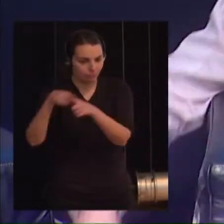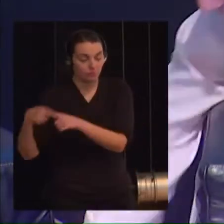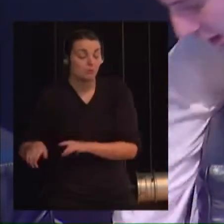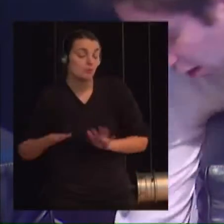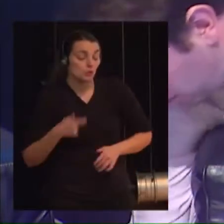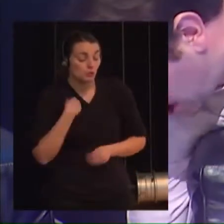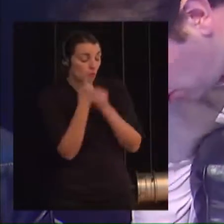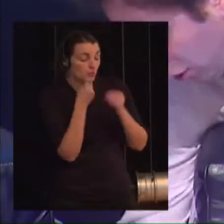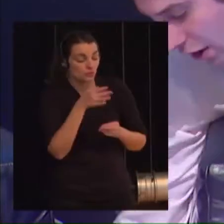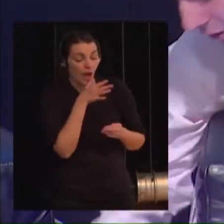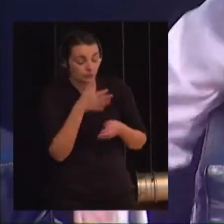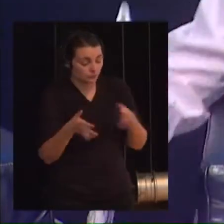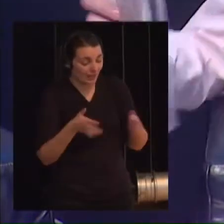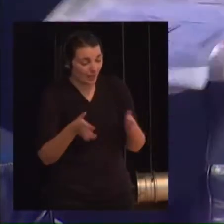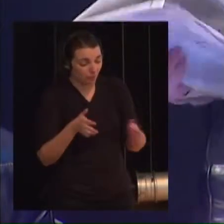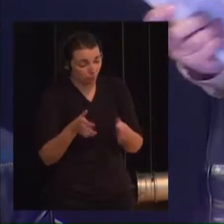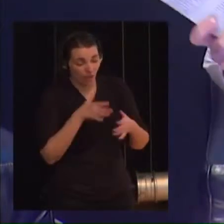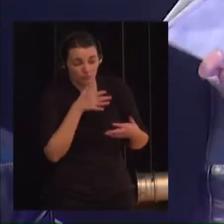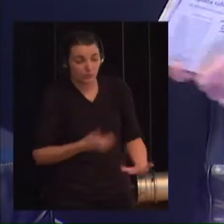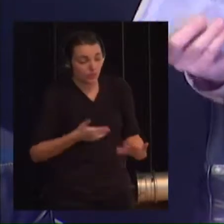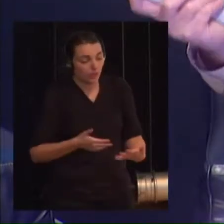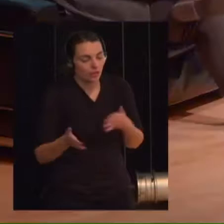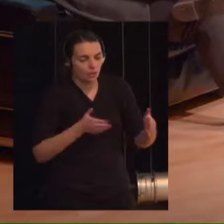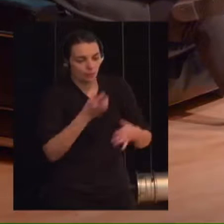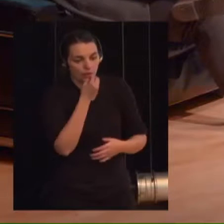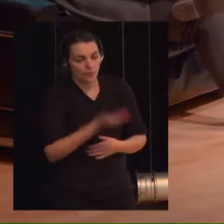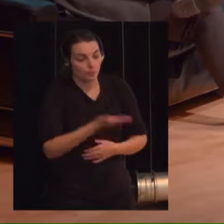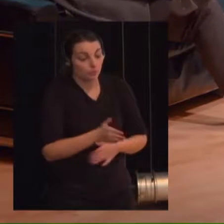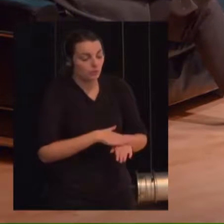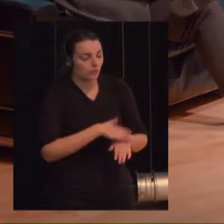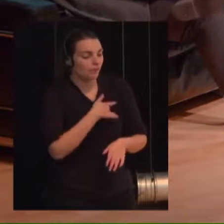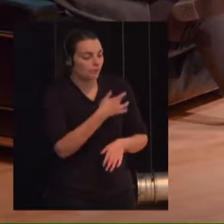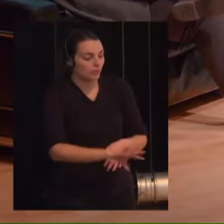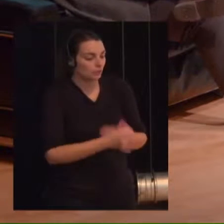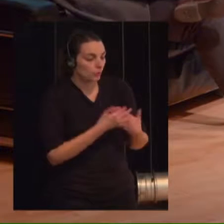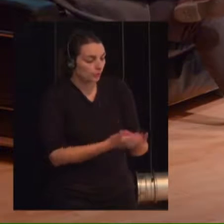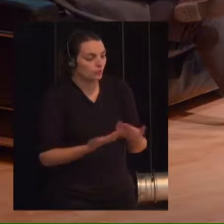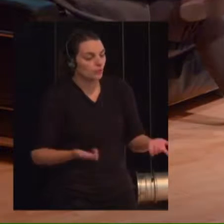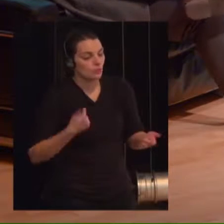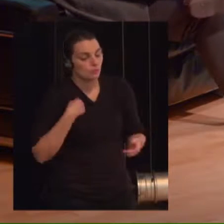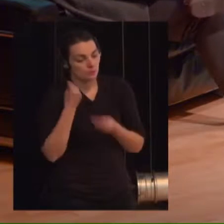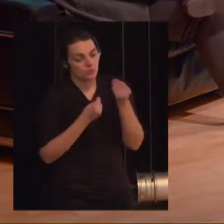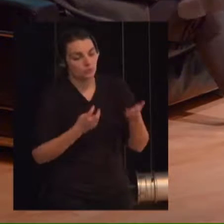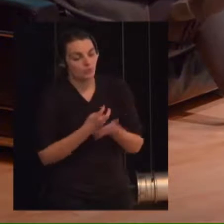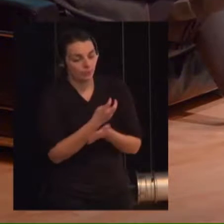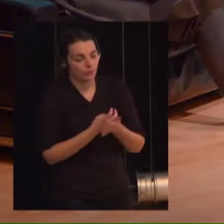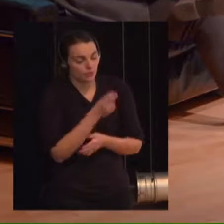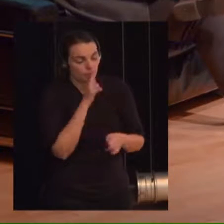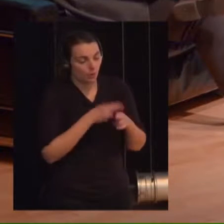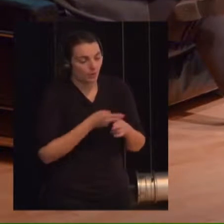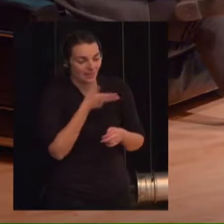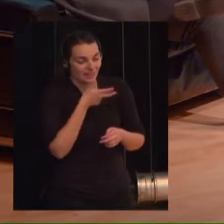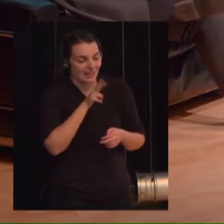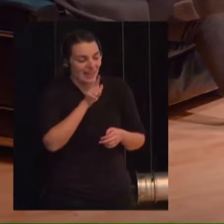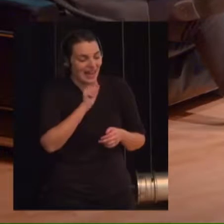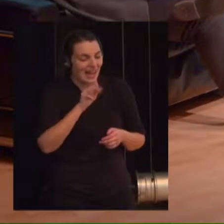philanthropy, as I said, and I came across this. This is from La Razón, the newspaper here, that was referring to a report by Credit Suisse that